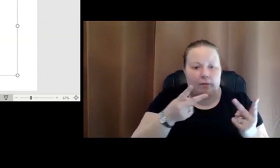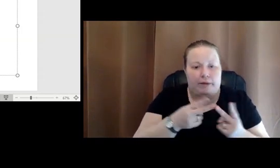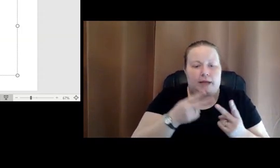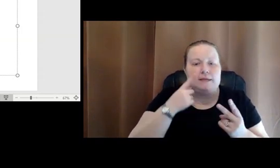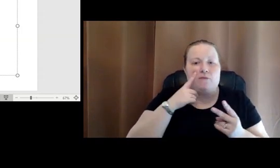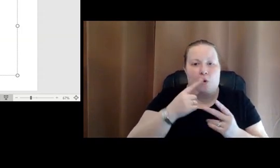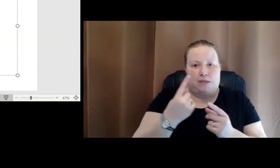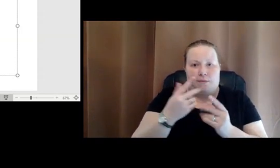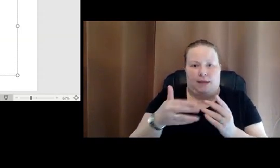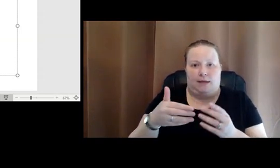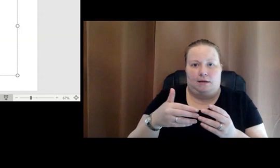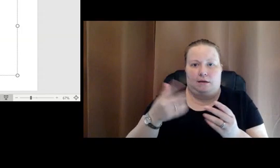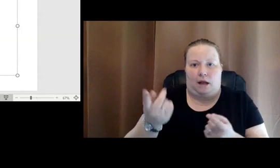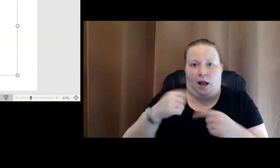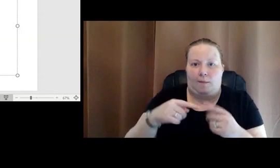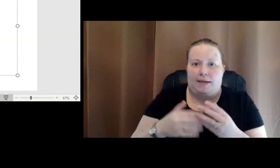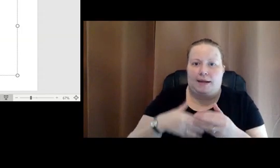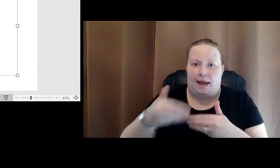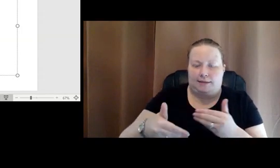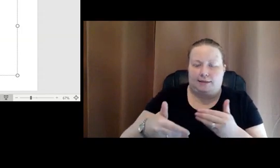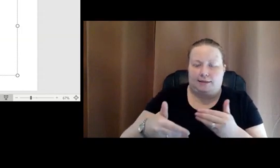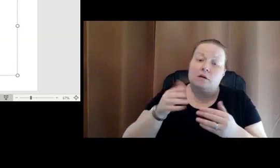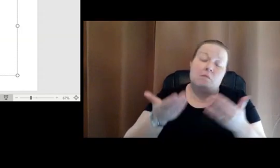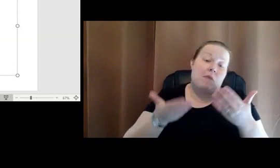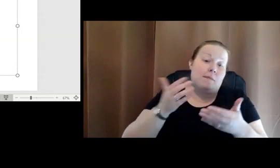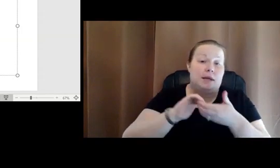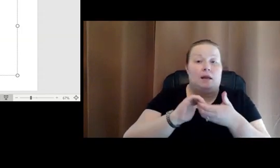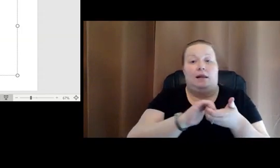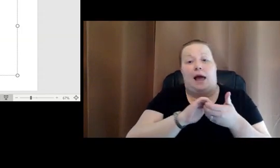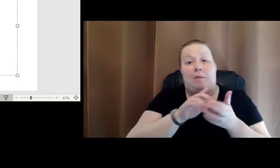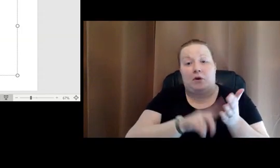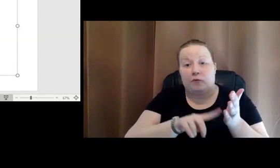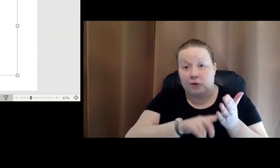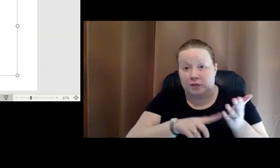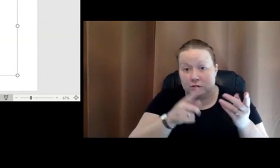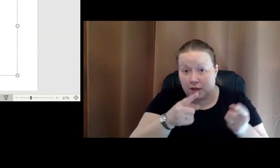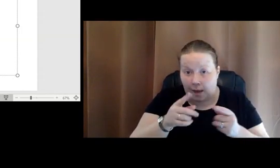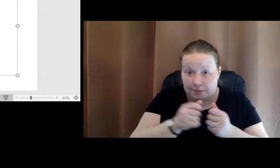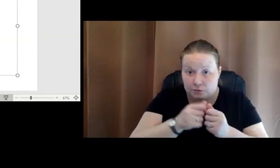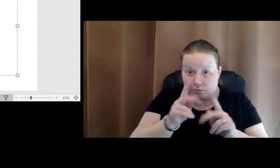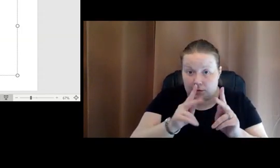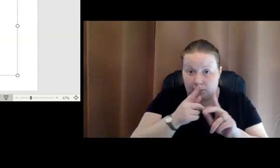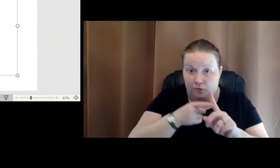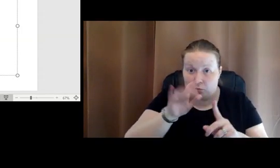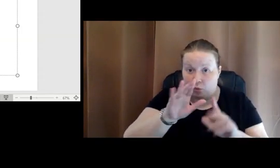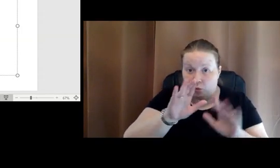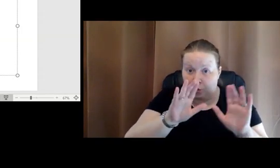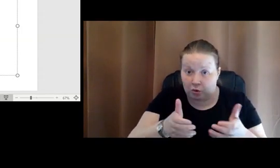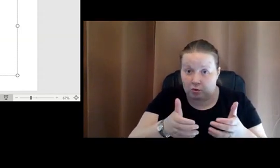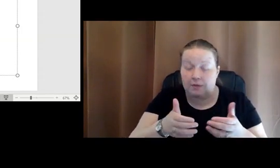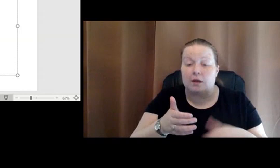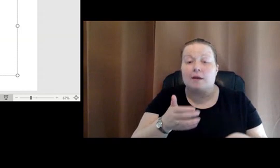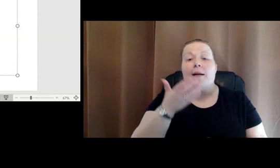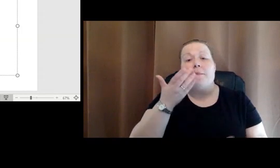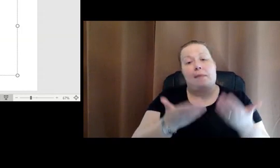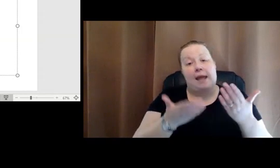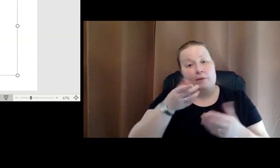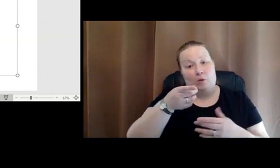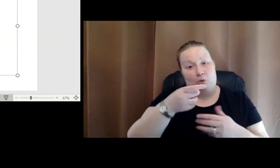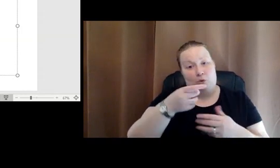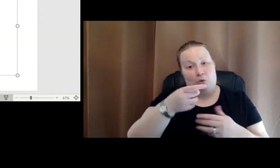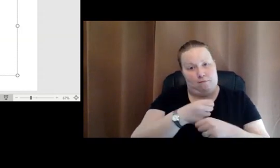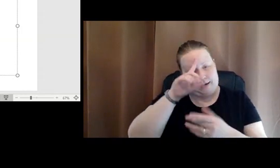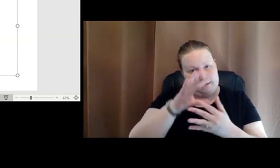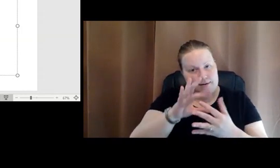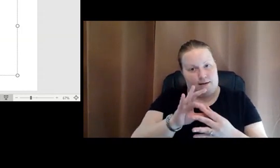come next. And that can be some collaborative research that happens with people from your group. You might have made some connections